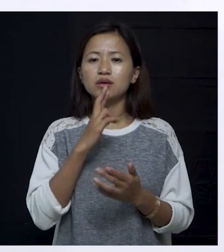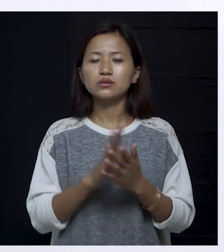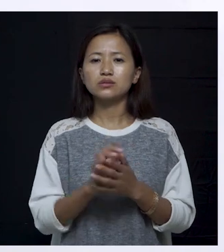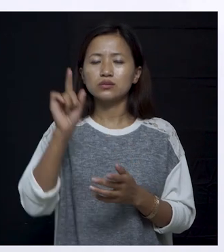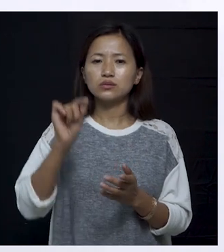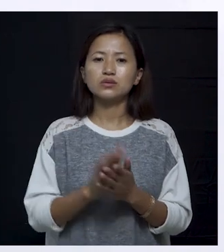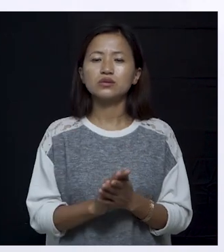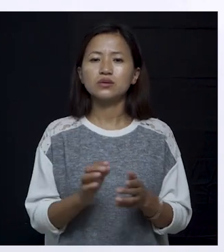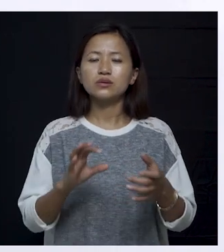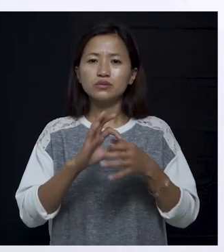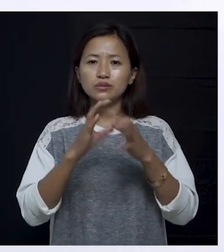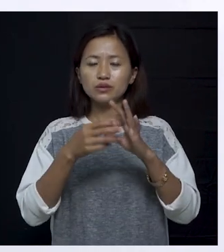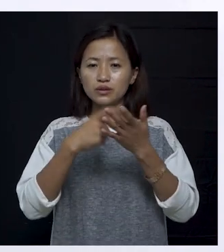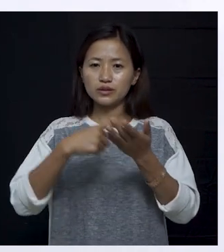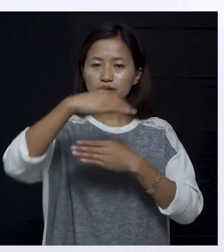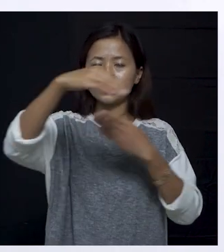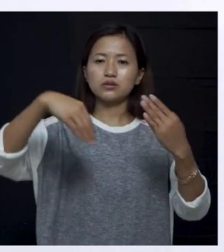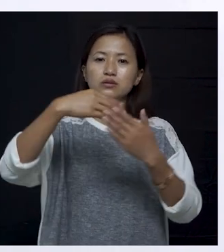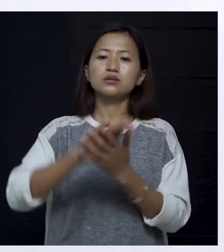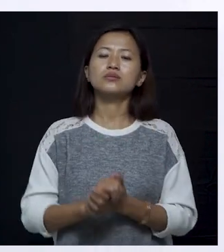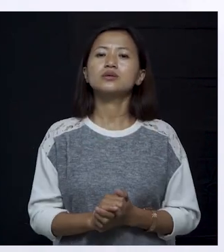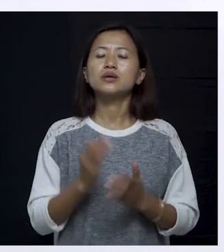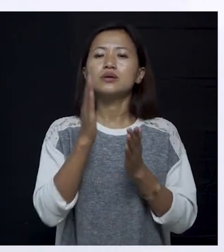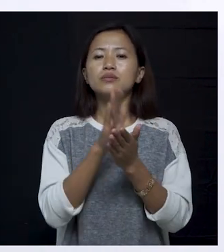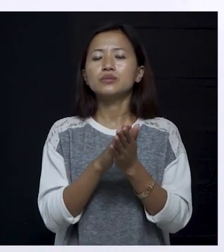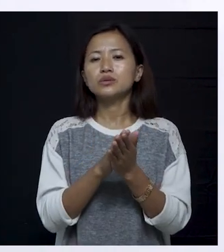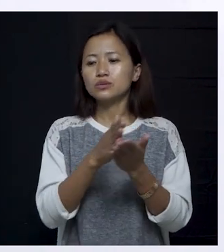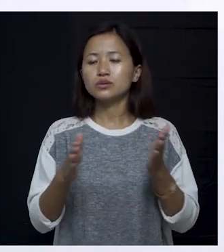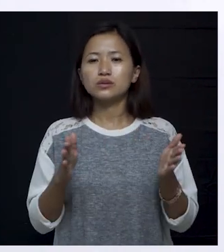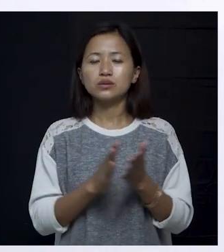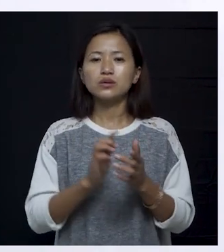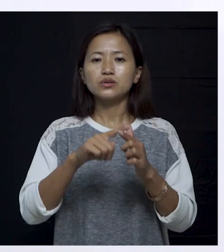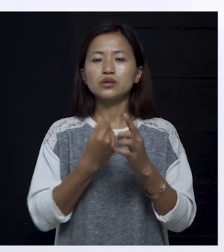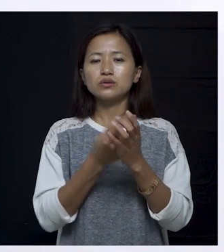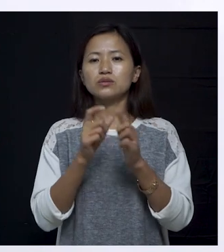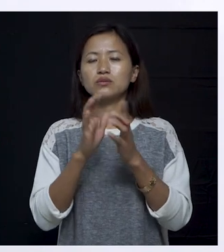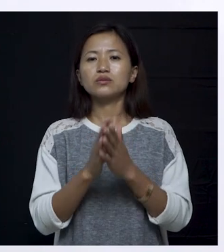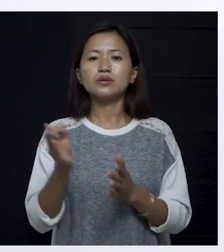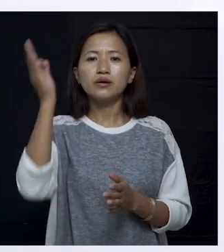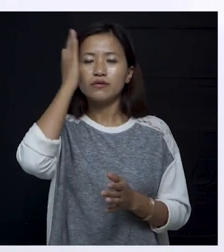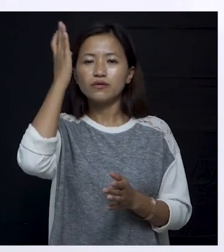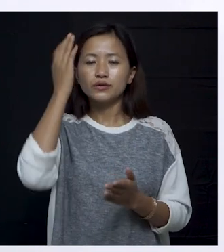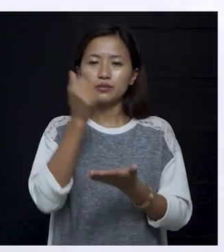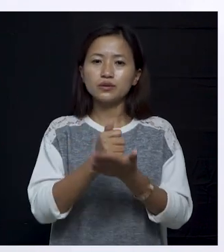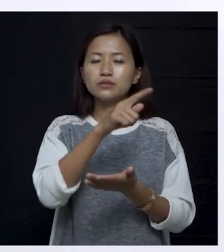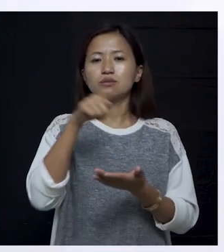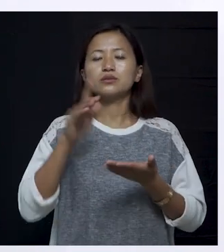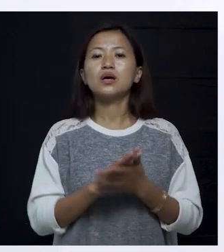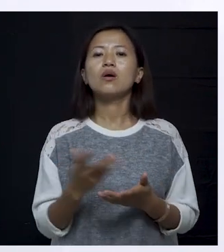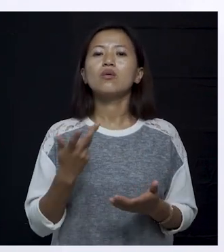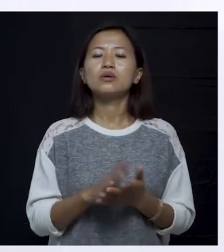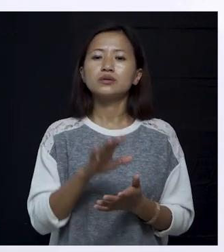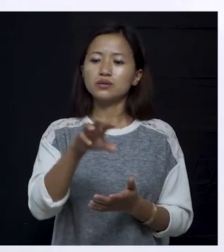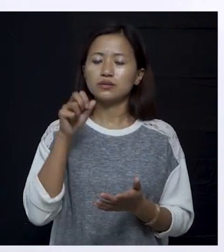with the relationship, okay? The relationship between judiciary and the fundamental rights. And what we can